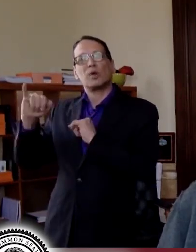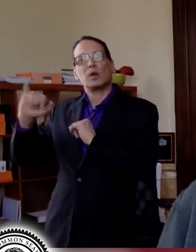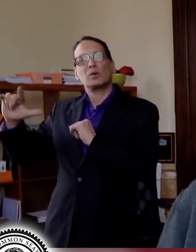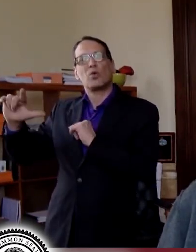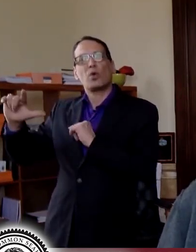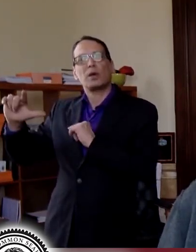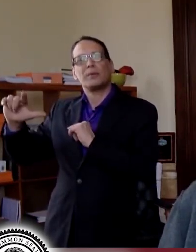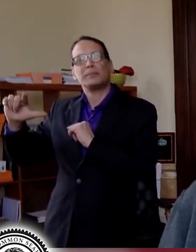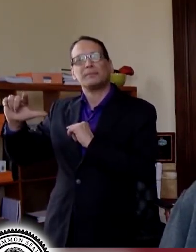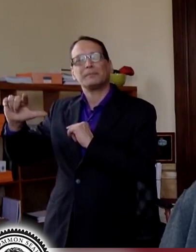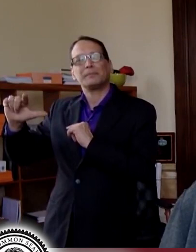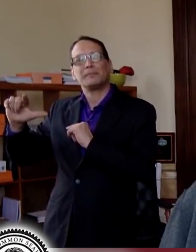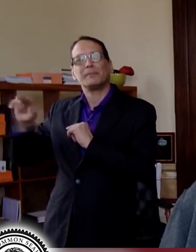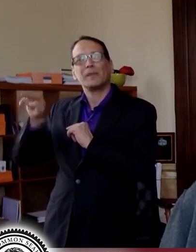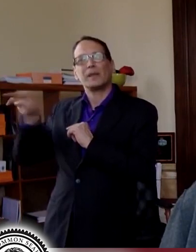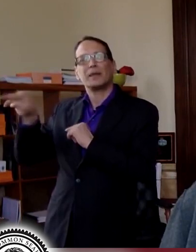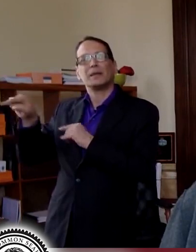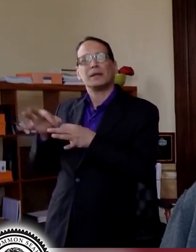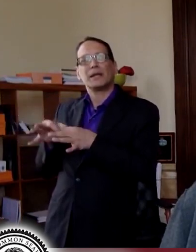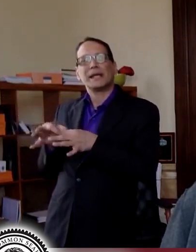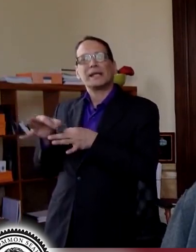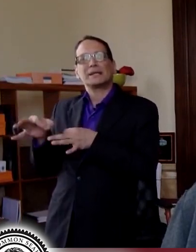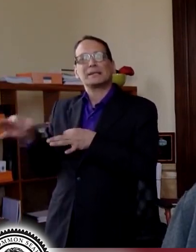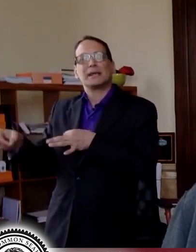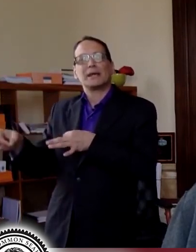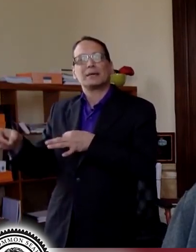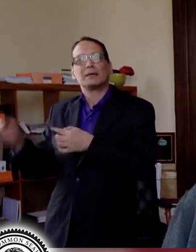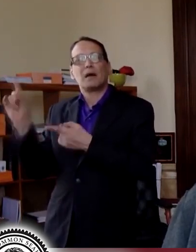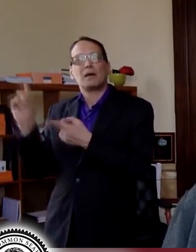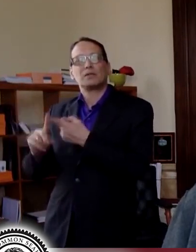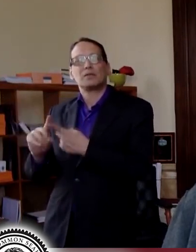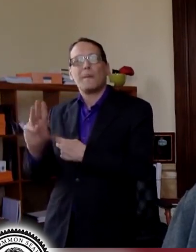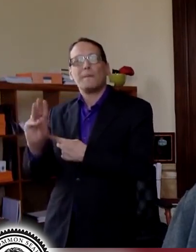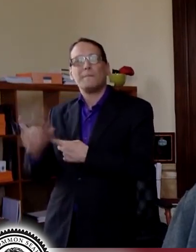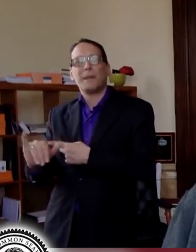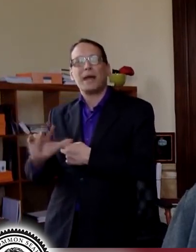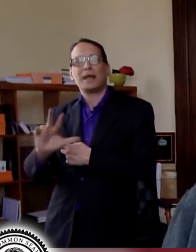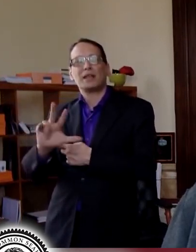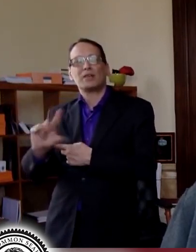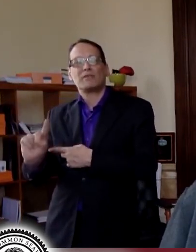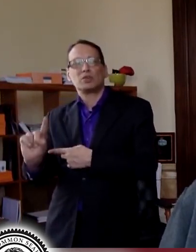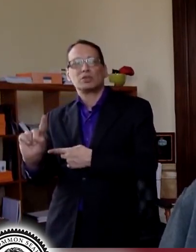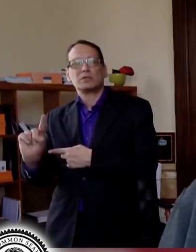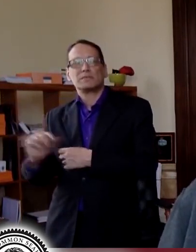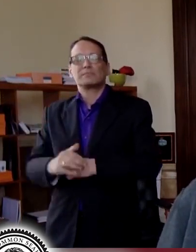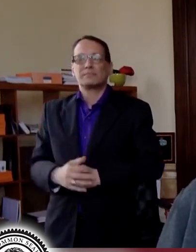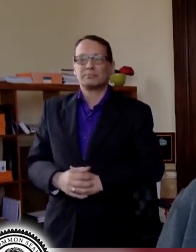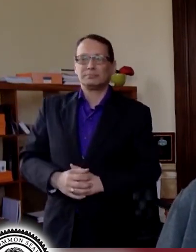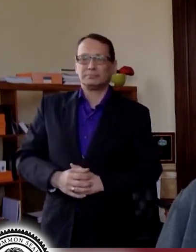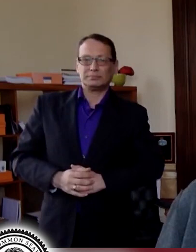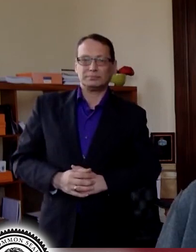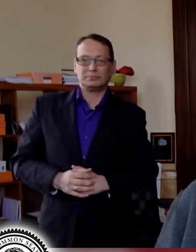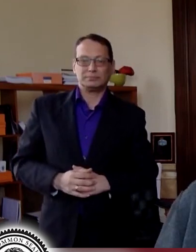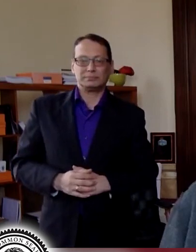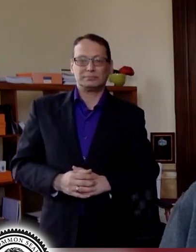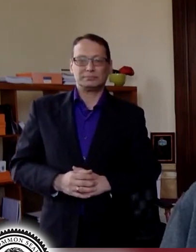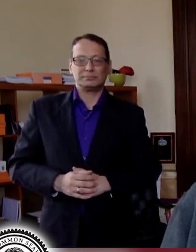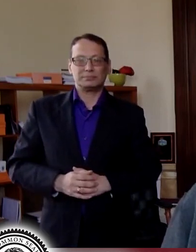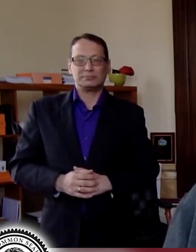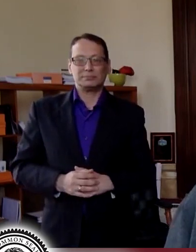Illinois, he has extended the stay-at-home order until May 31st in Illinois. And so